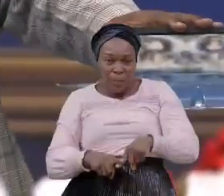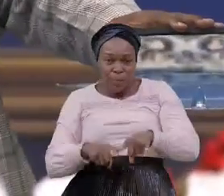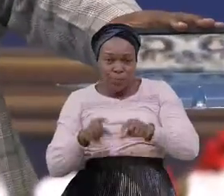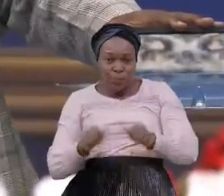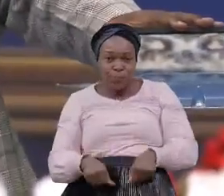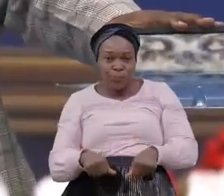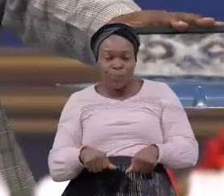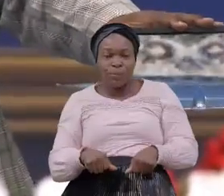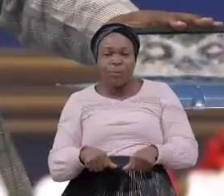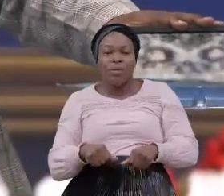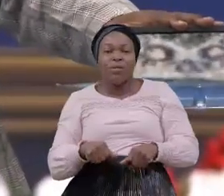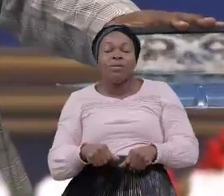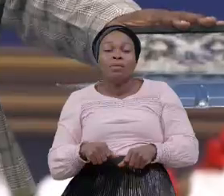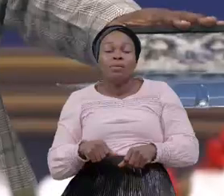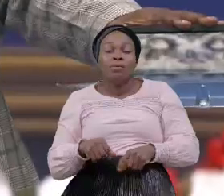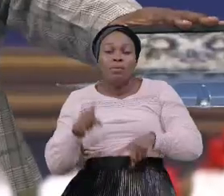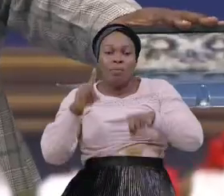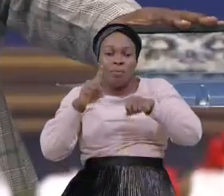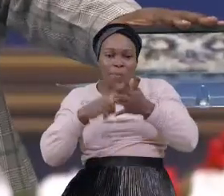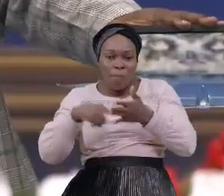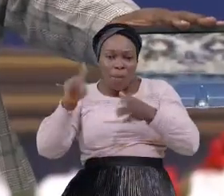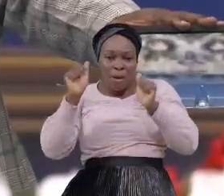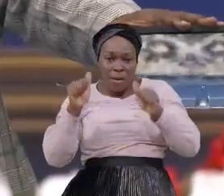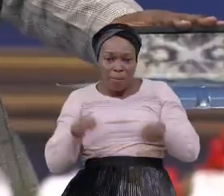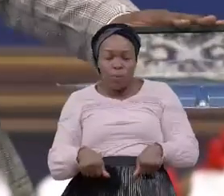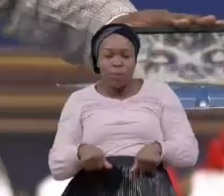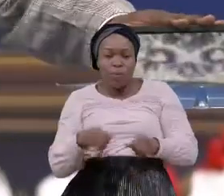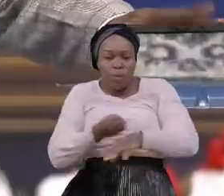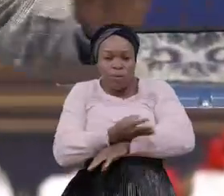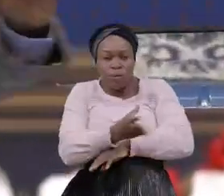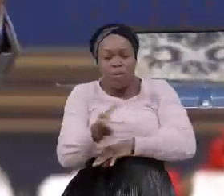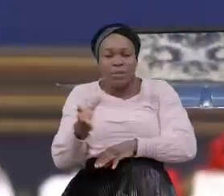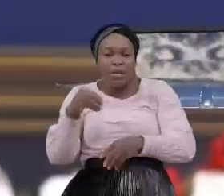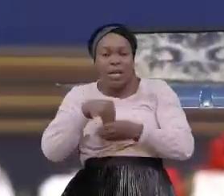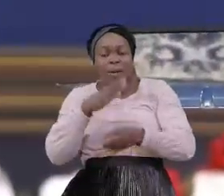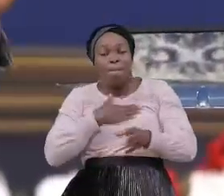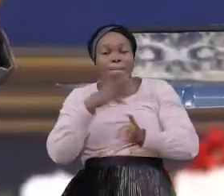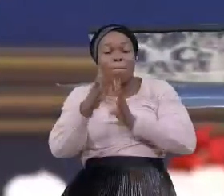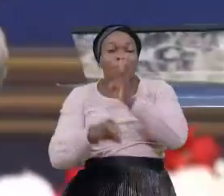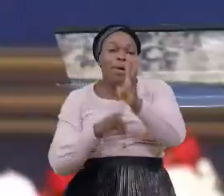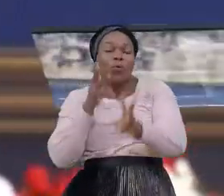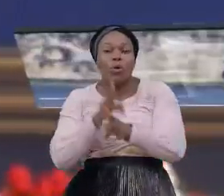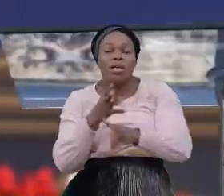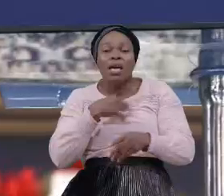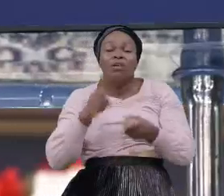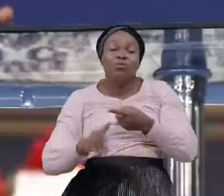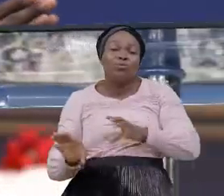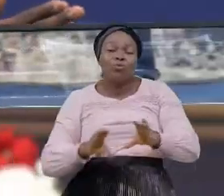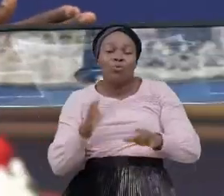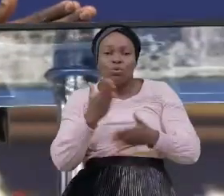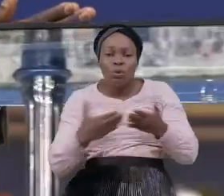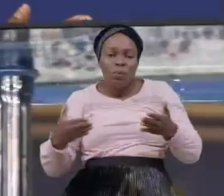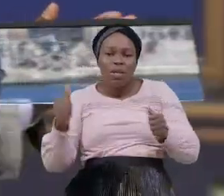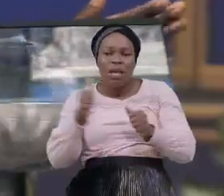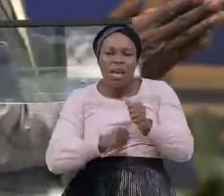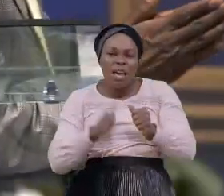reputable influence in my world. I'll do something every week that I didn't